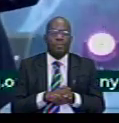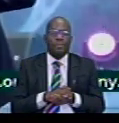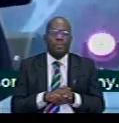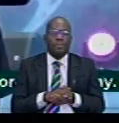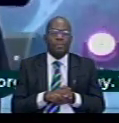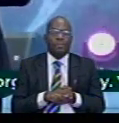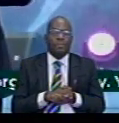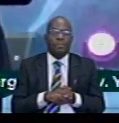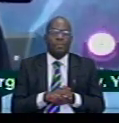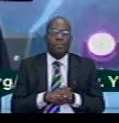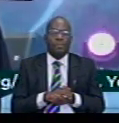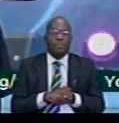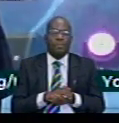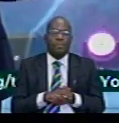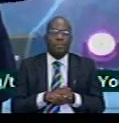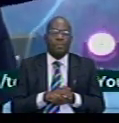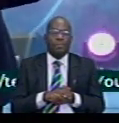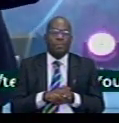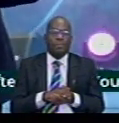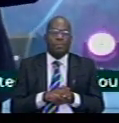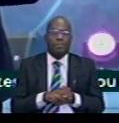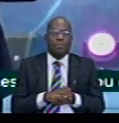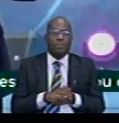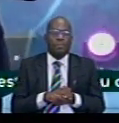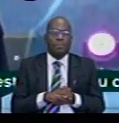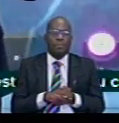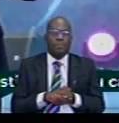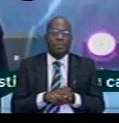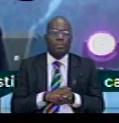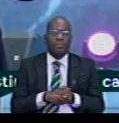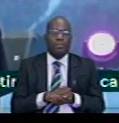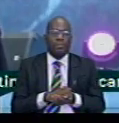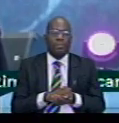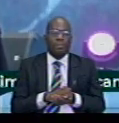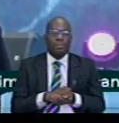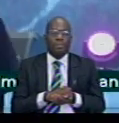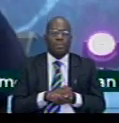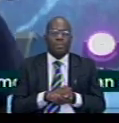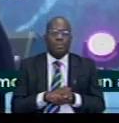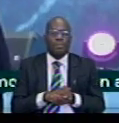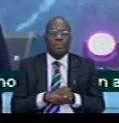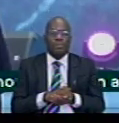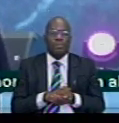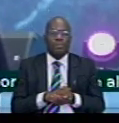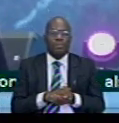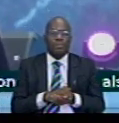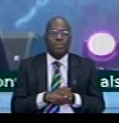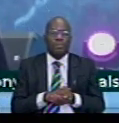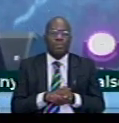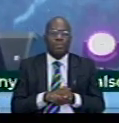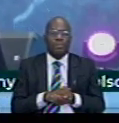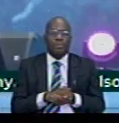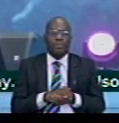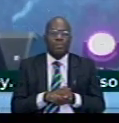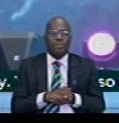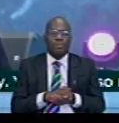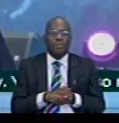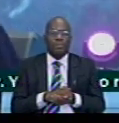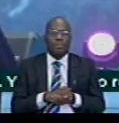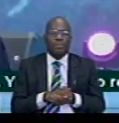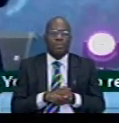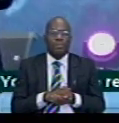s'est levée elle aussi, elle a voulu répondre « Gloire à Dieu », et le « Gloire à Dieu » est sorti de la gorge bloquée maintenant, qui a